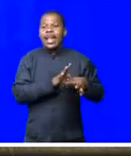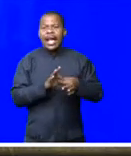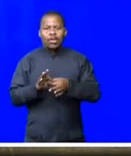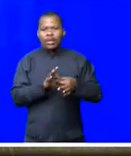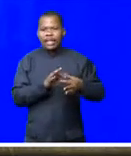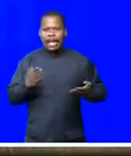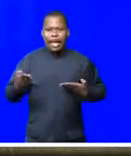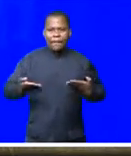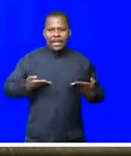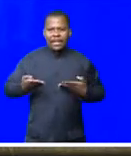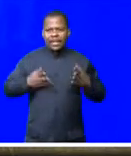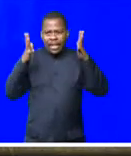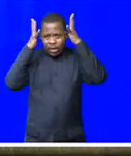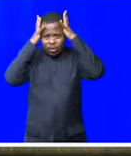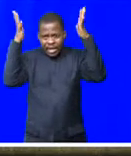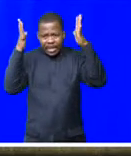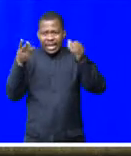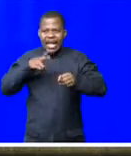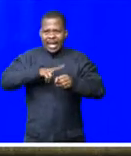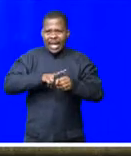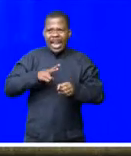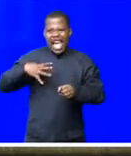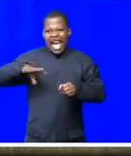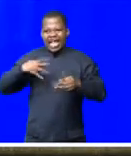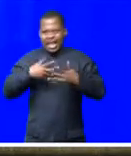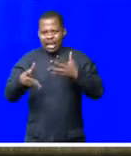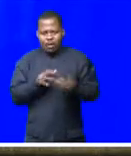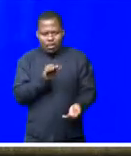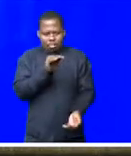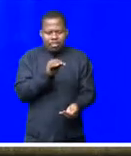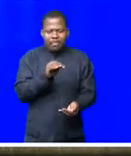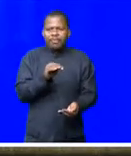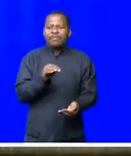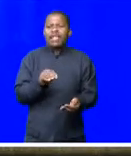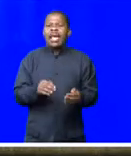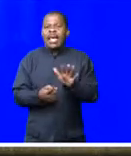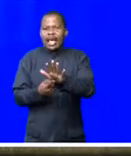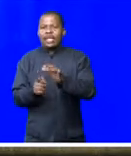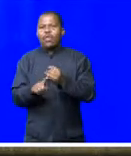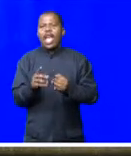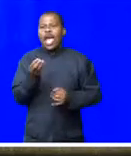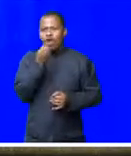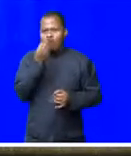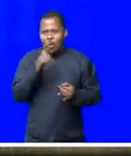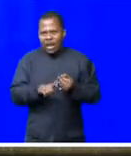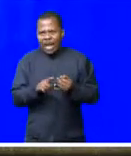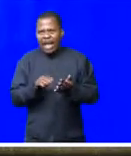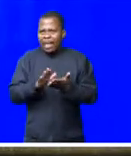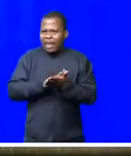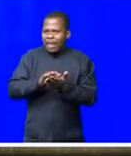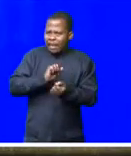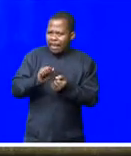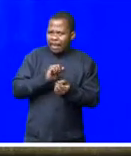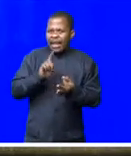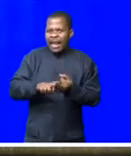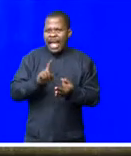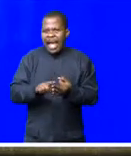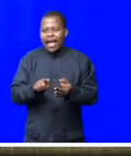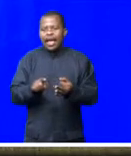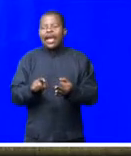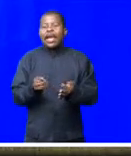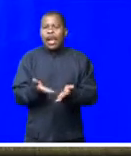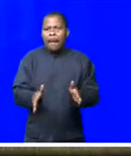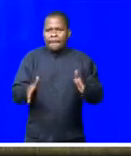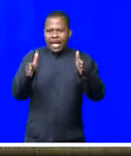sekunge ngama package lafaka kudlana lafaka tinsipho lafaka bomabhakede kulabanye